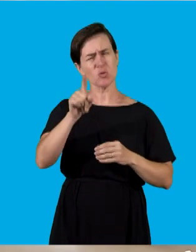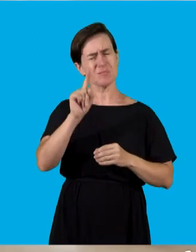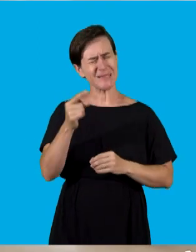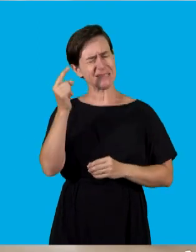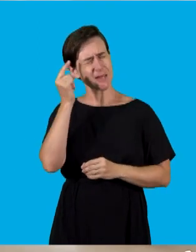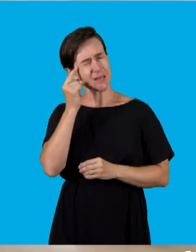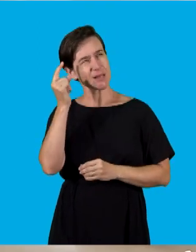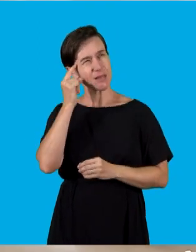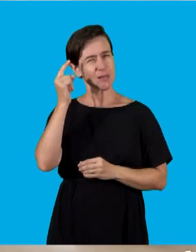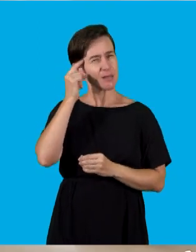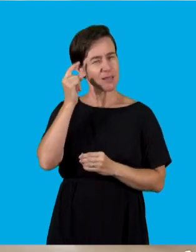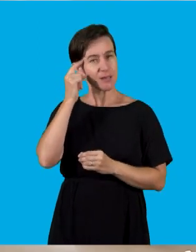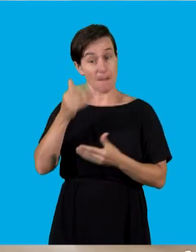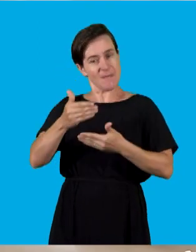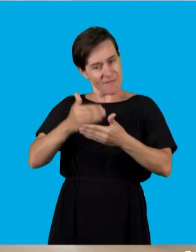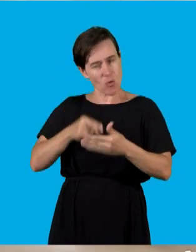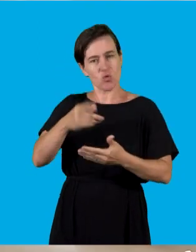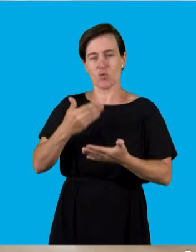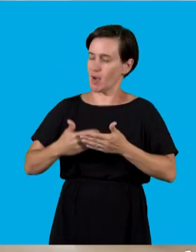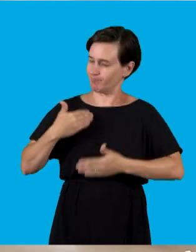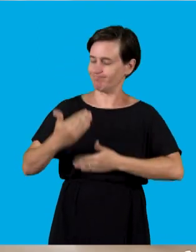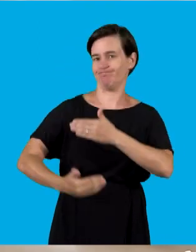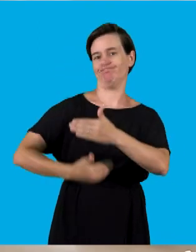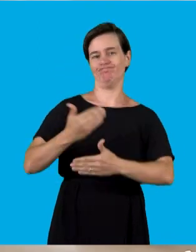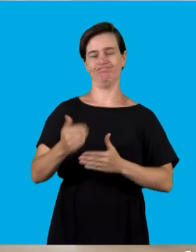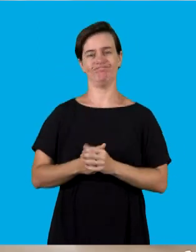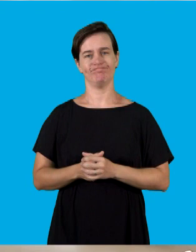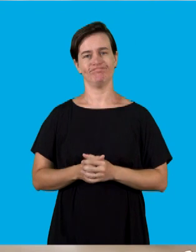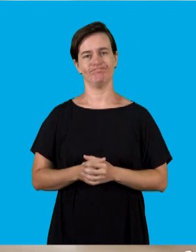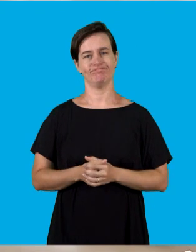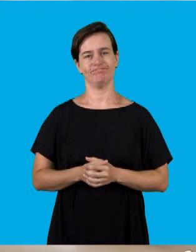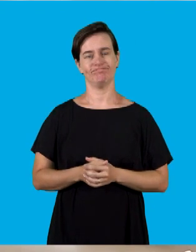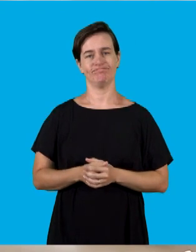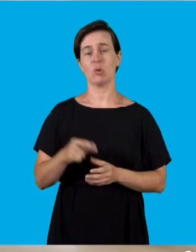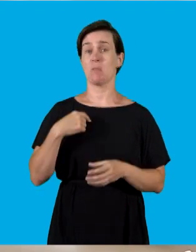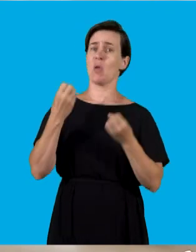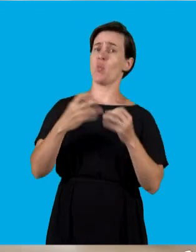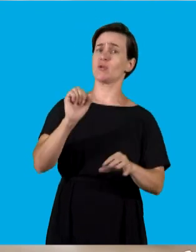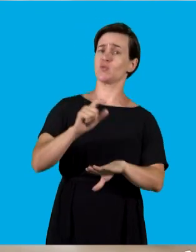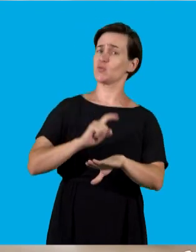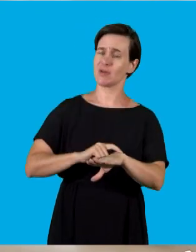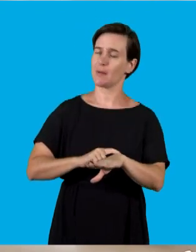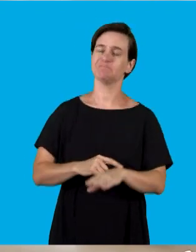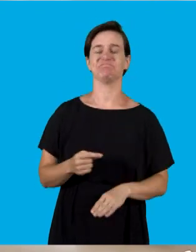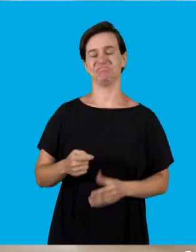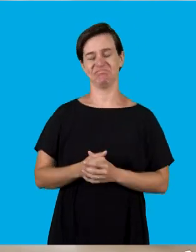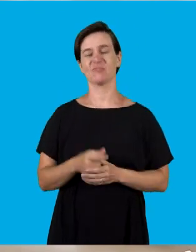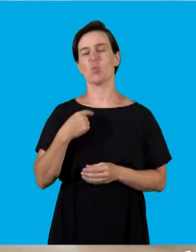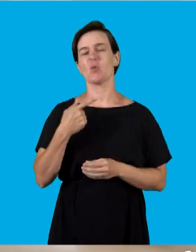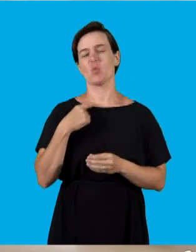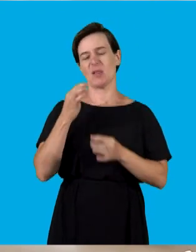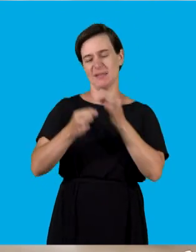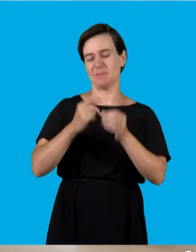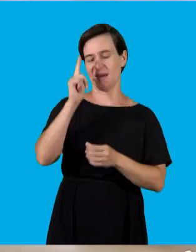there are various factors that you need to consider before you can start operating. But I won't waste much of your time. We will get